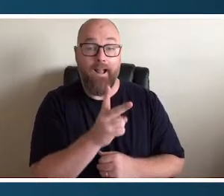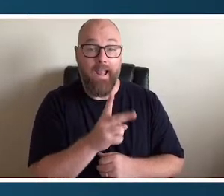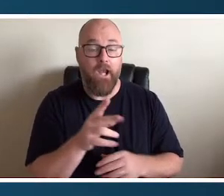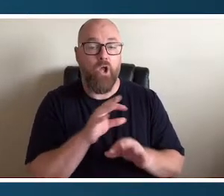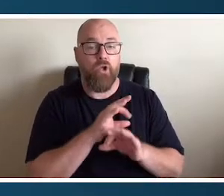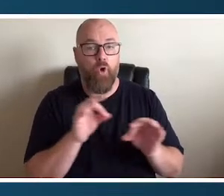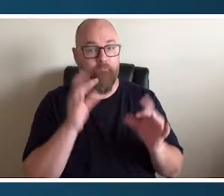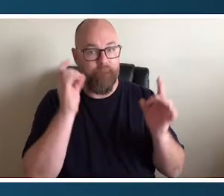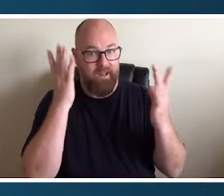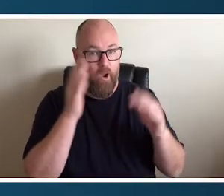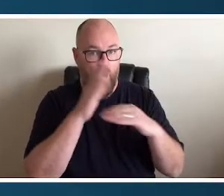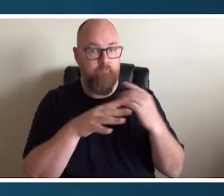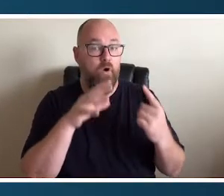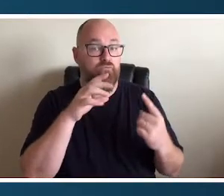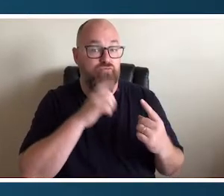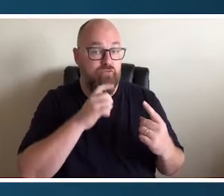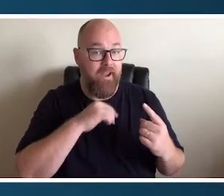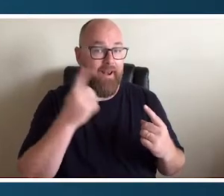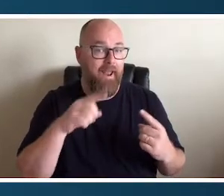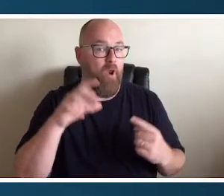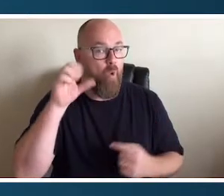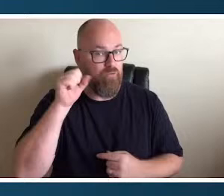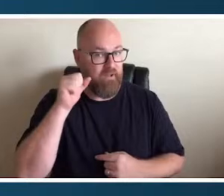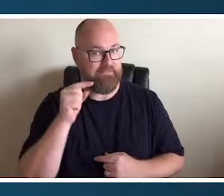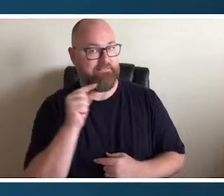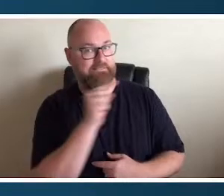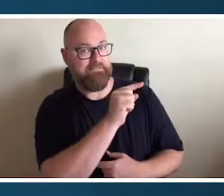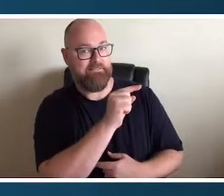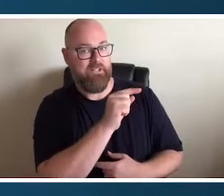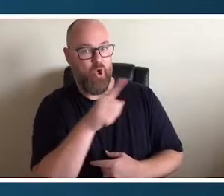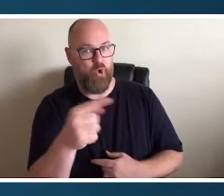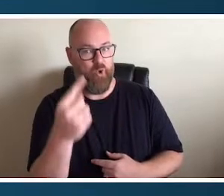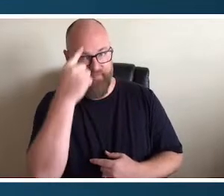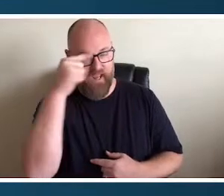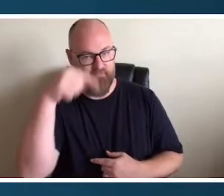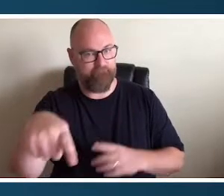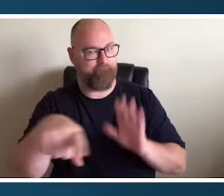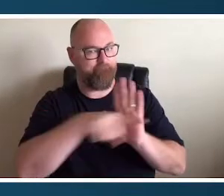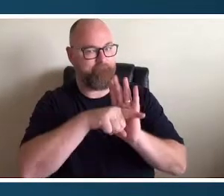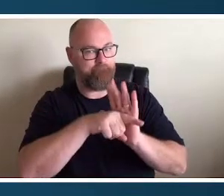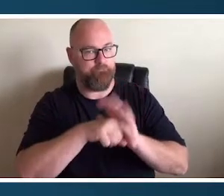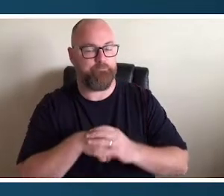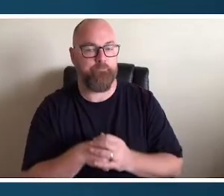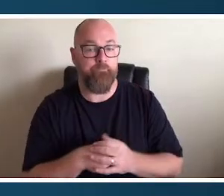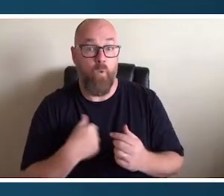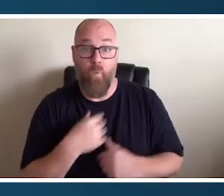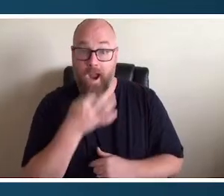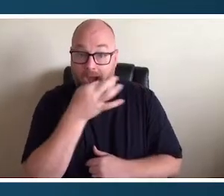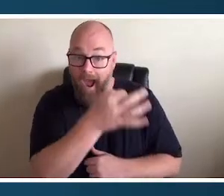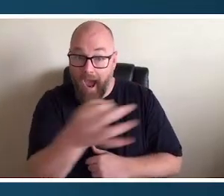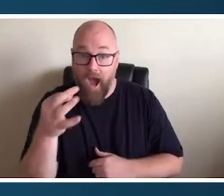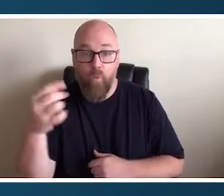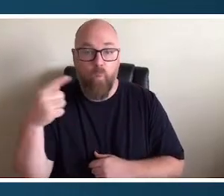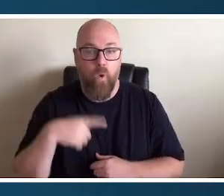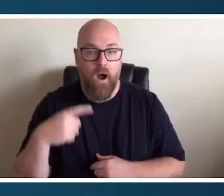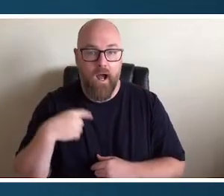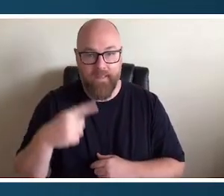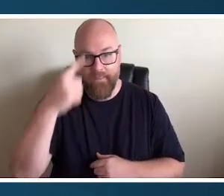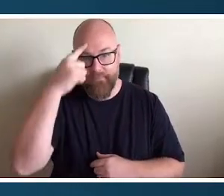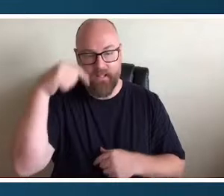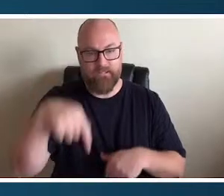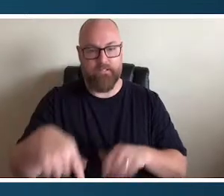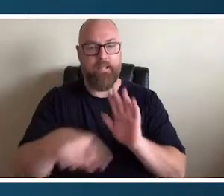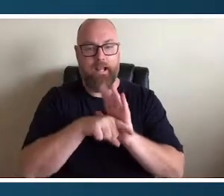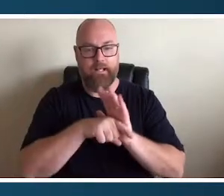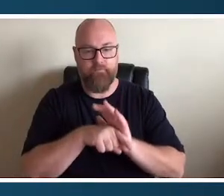red and orange there who perceive the scheme negatively. We did ask them why do they perceive the scheme